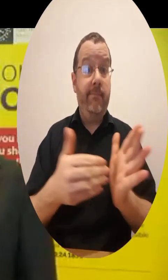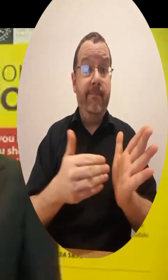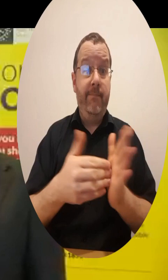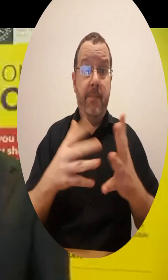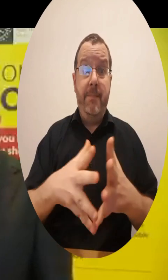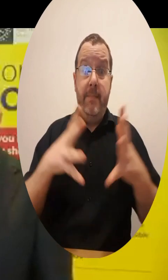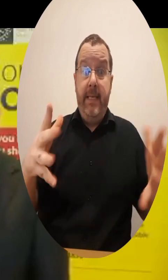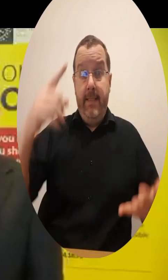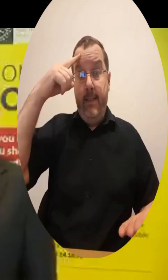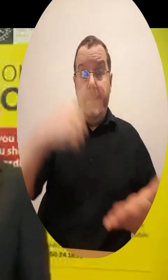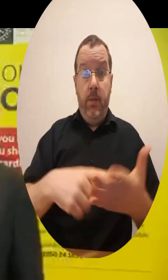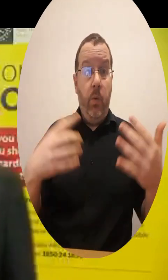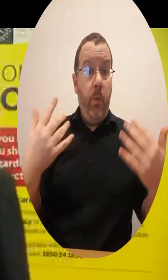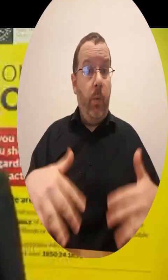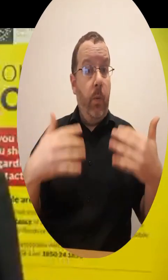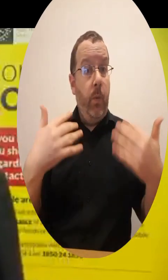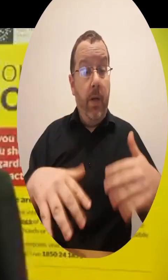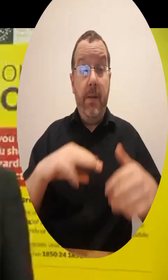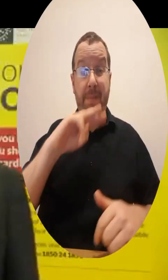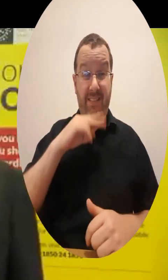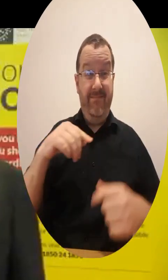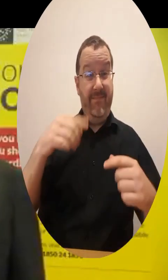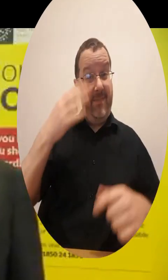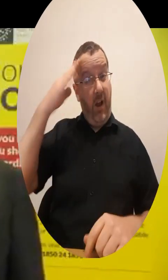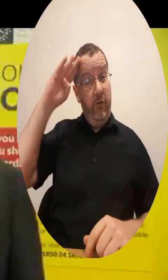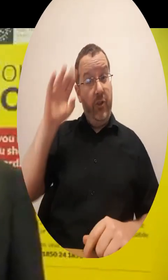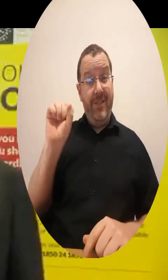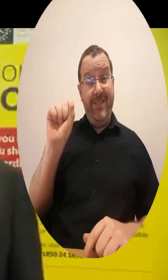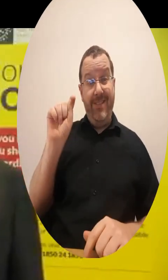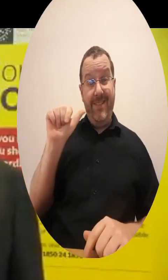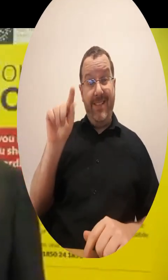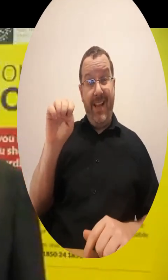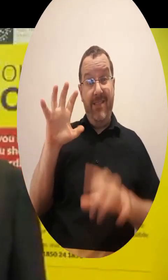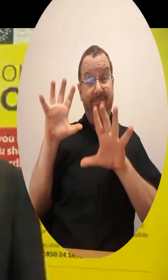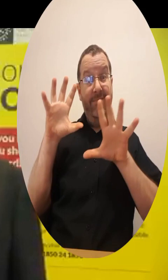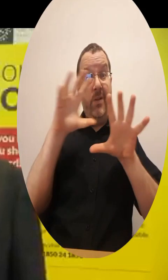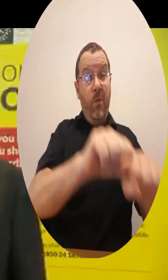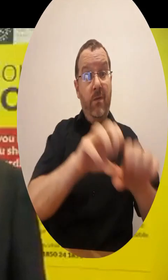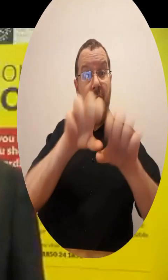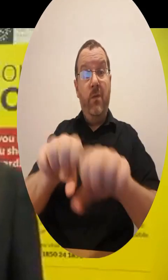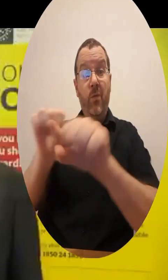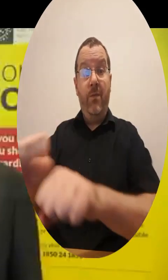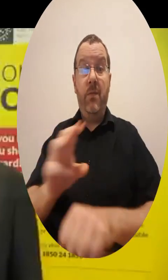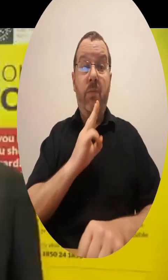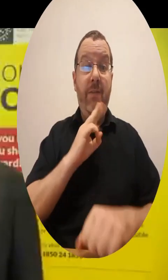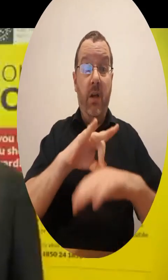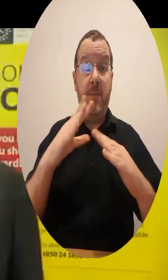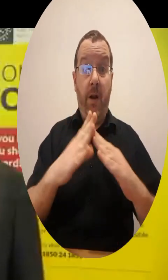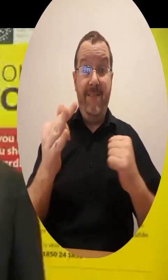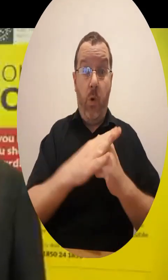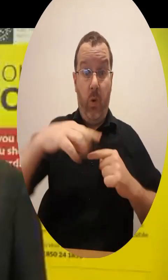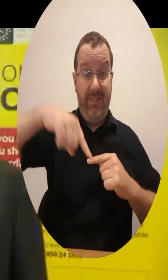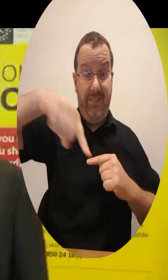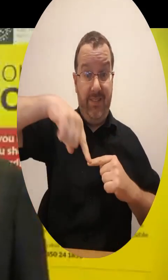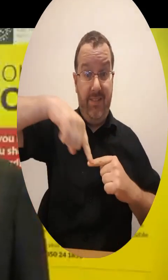It's a major decision, and by agreement the state is taking over private hospitals in this country for the